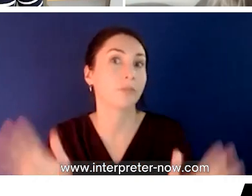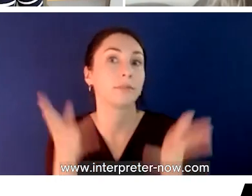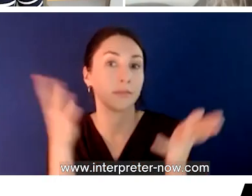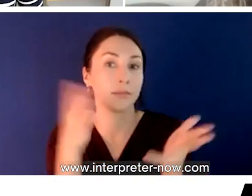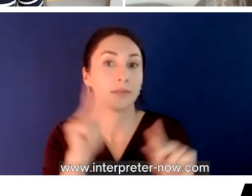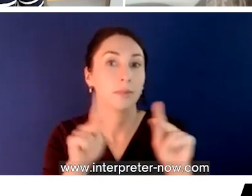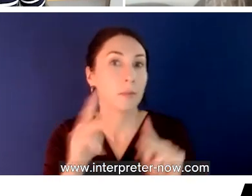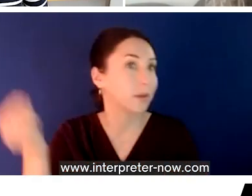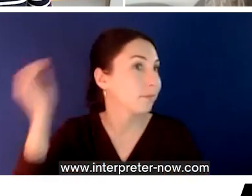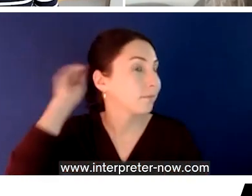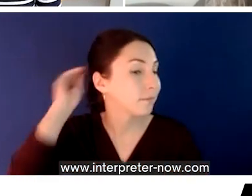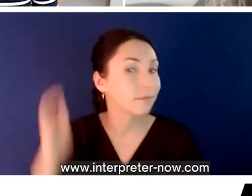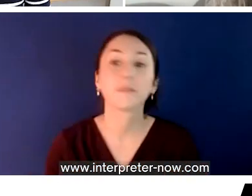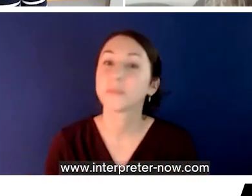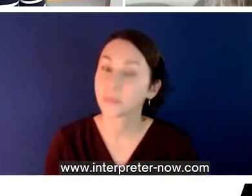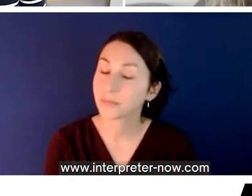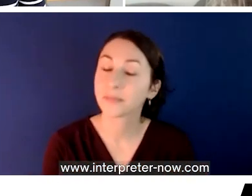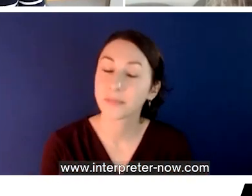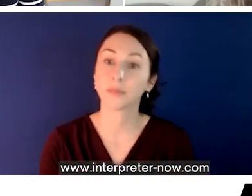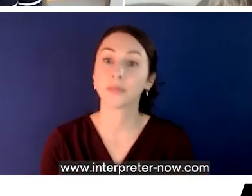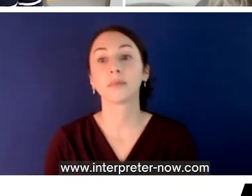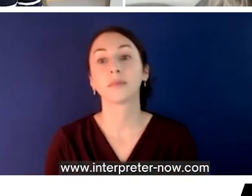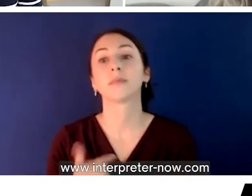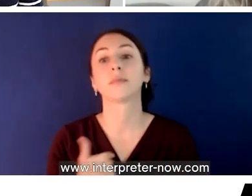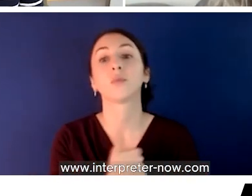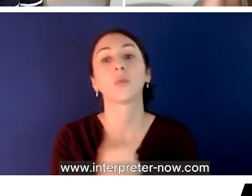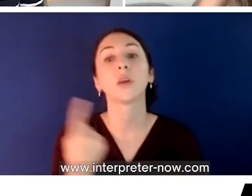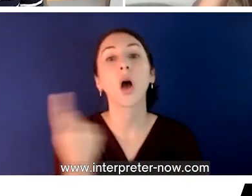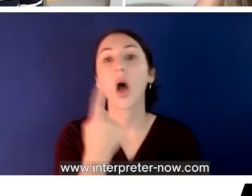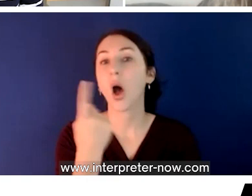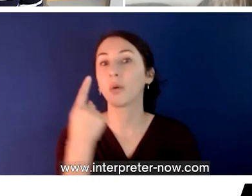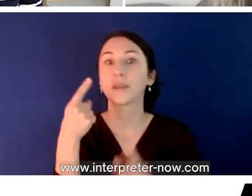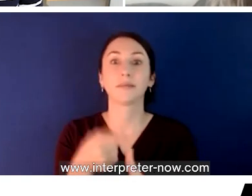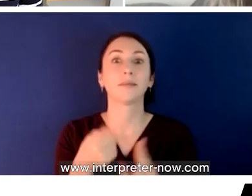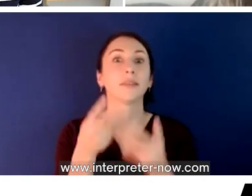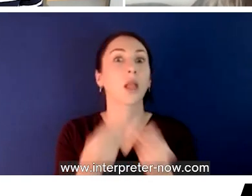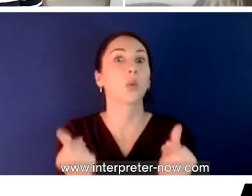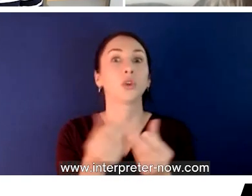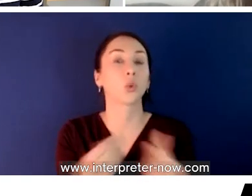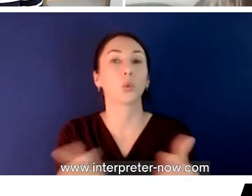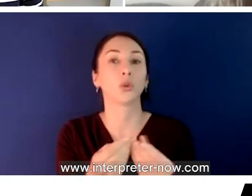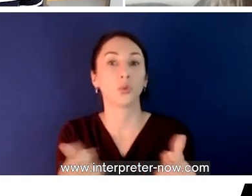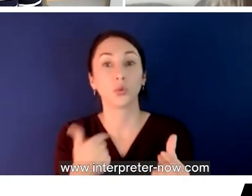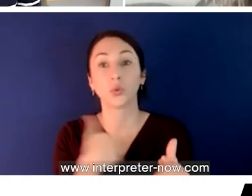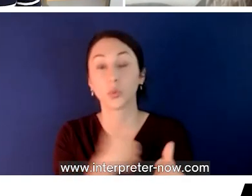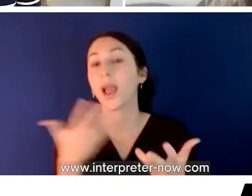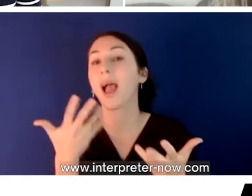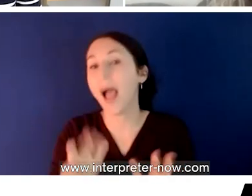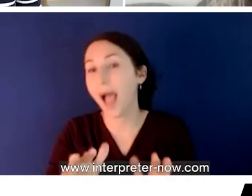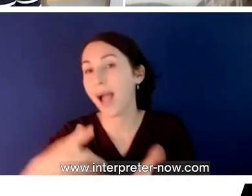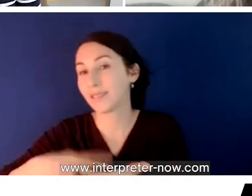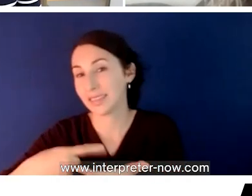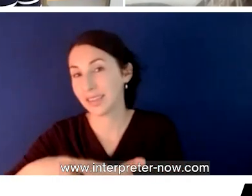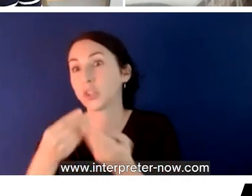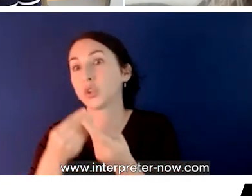for folks to be thinking about. Absolutely. Absolutely. We always drive to solutions here,